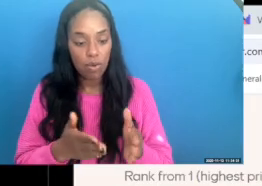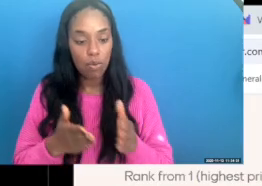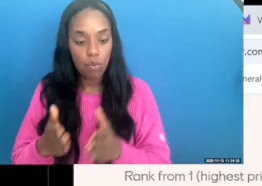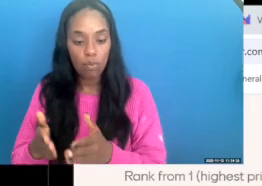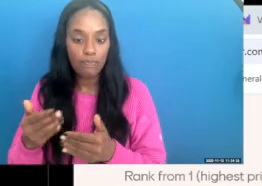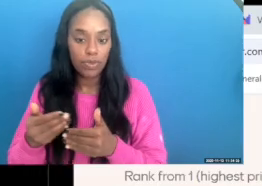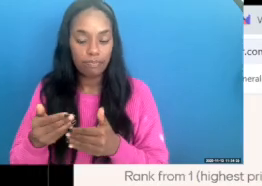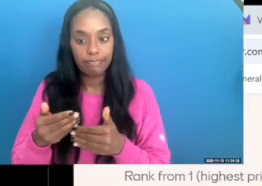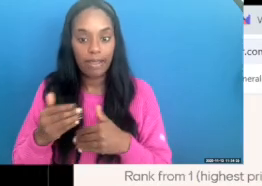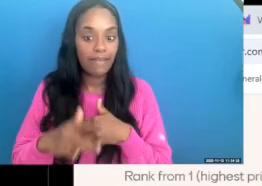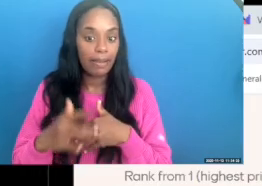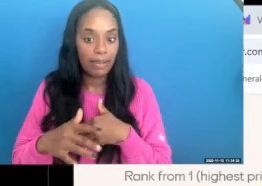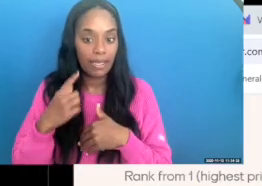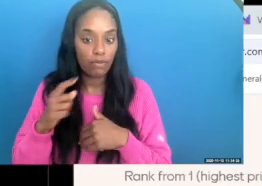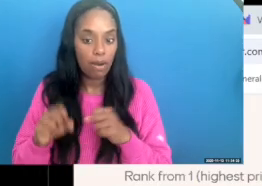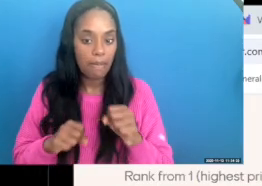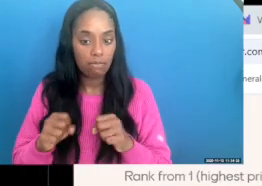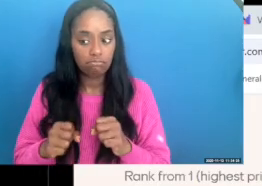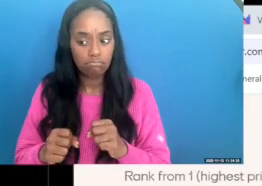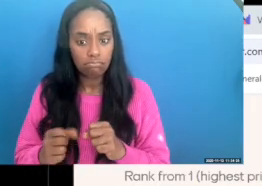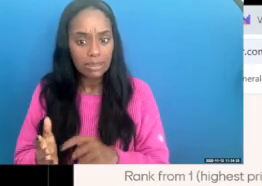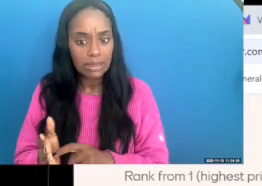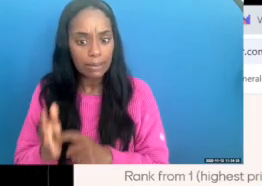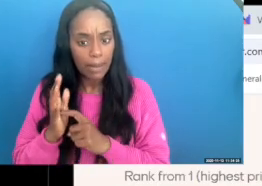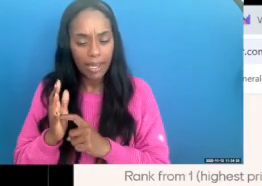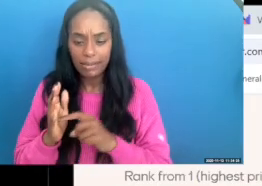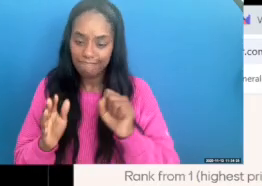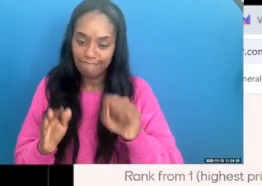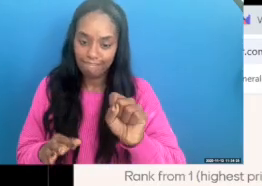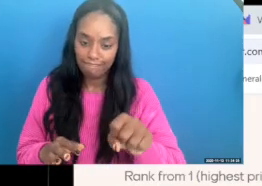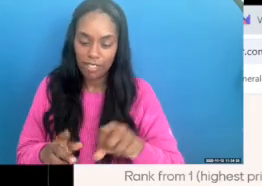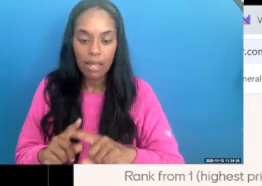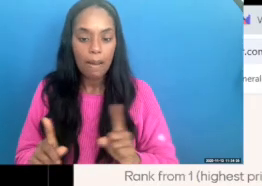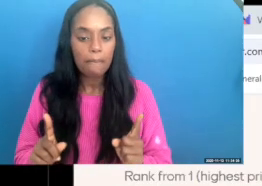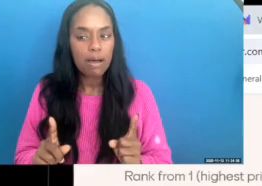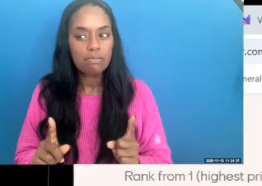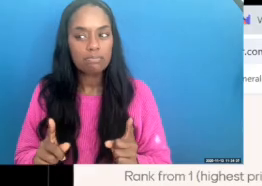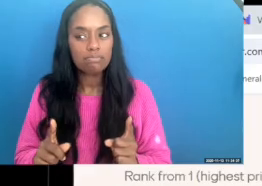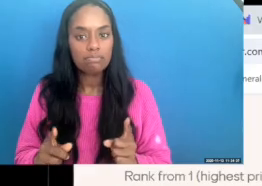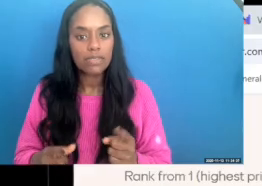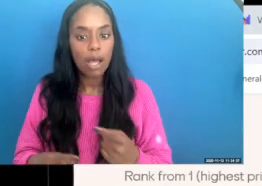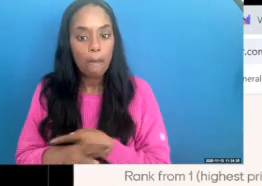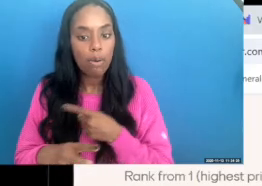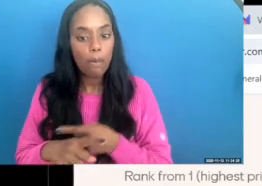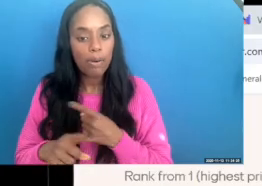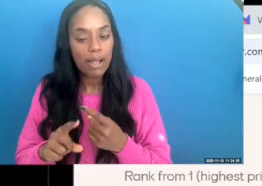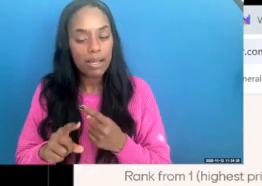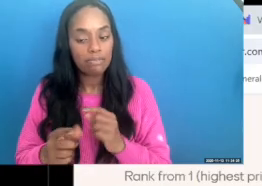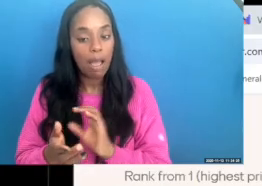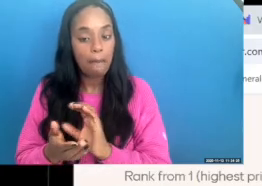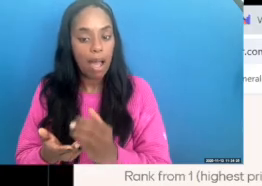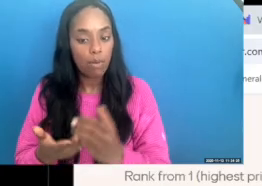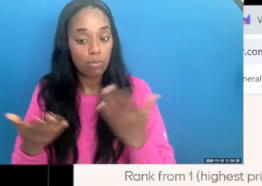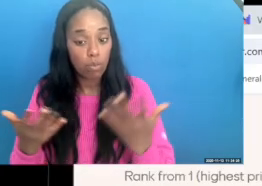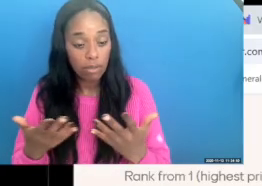in line for each of our funding windows to try to get a bike. And so we know there's demand for